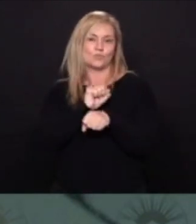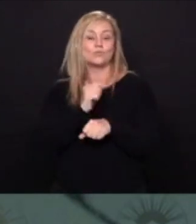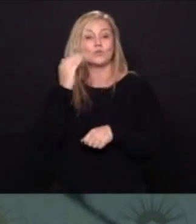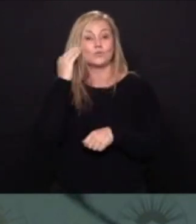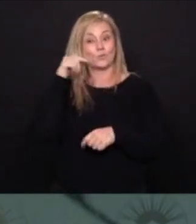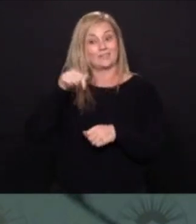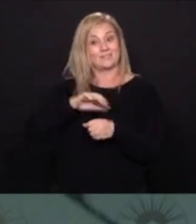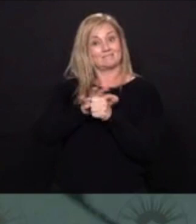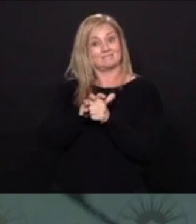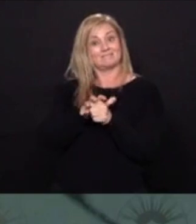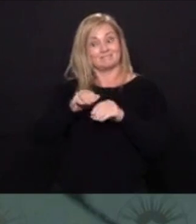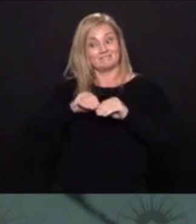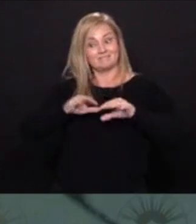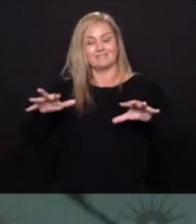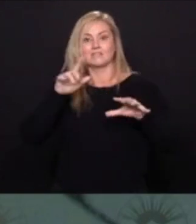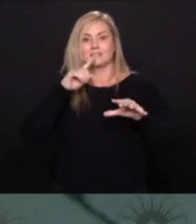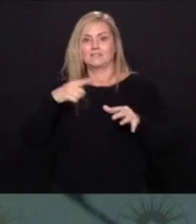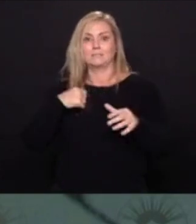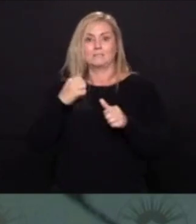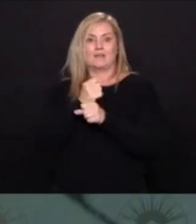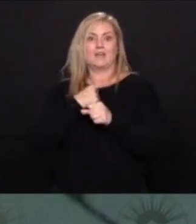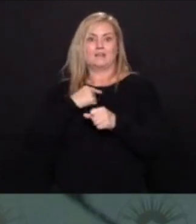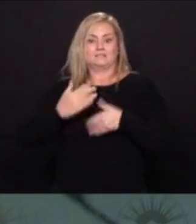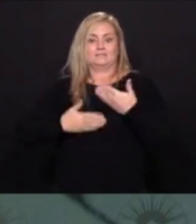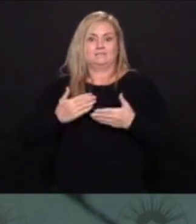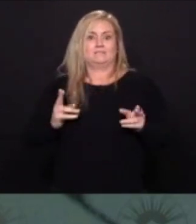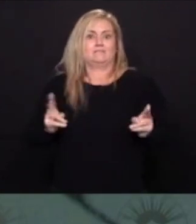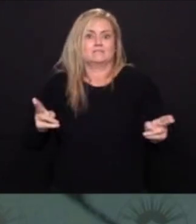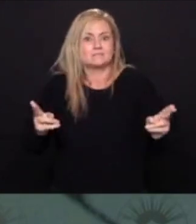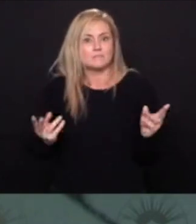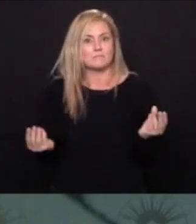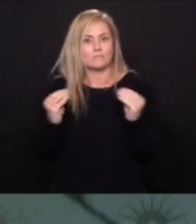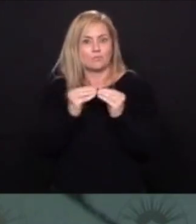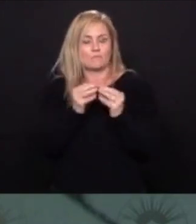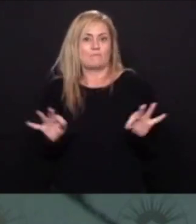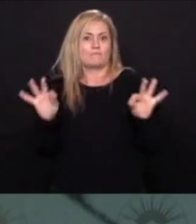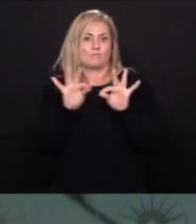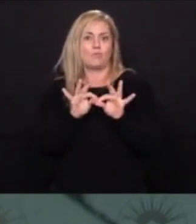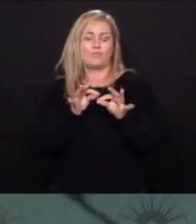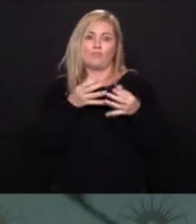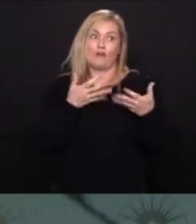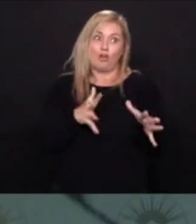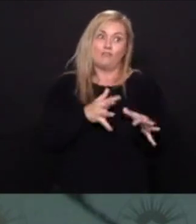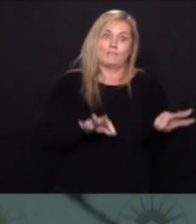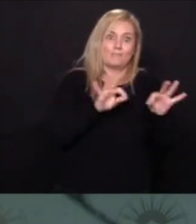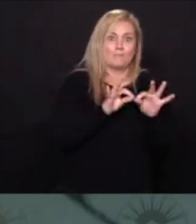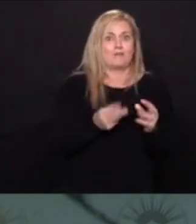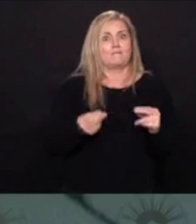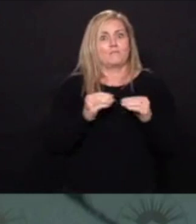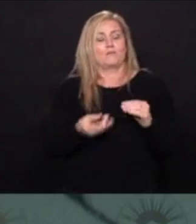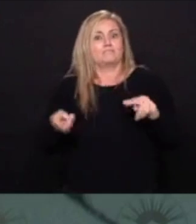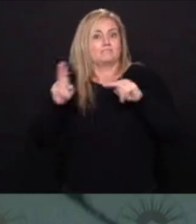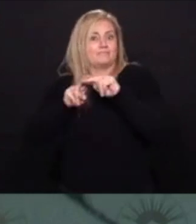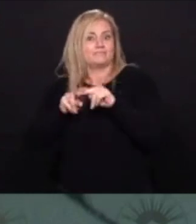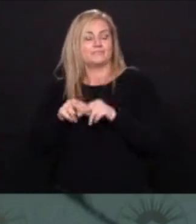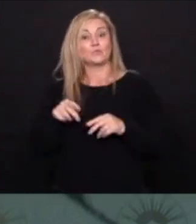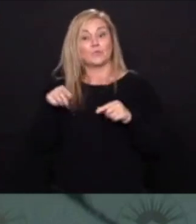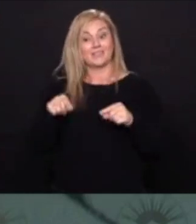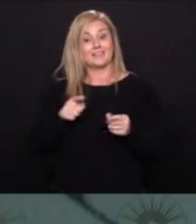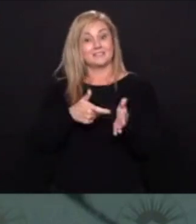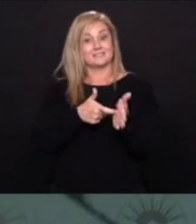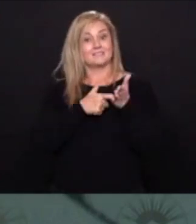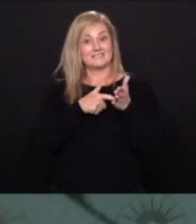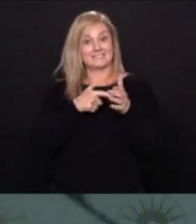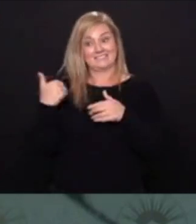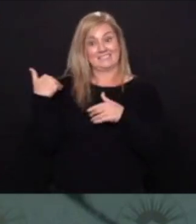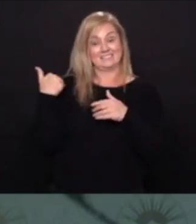COVID-19 crisis has accelerated this already urgent situation. So today, under the order that Minister